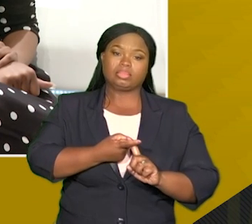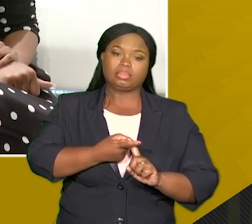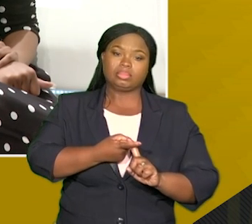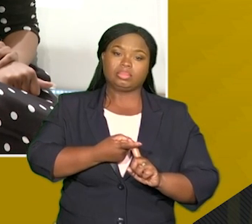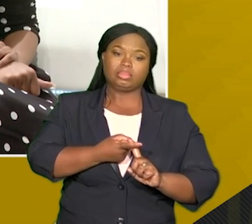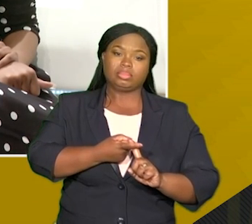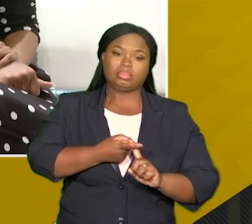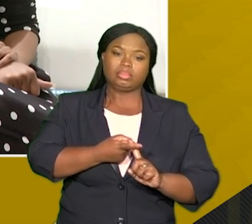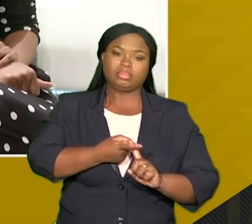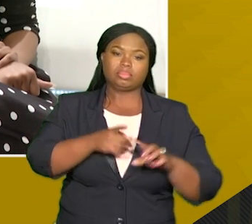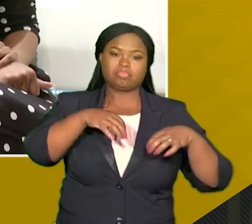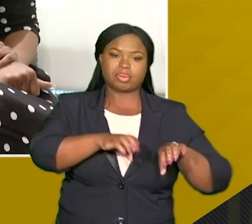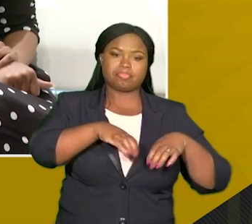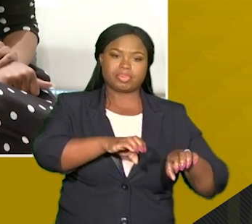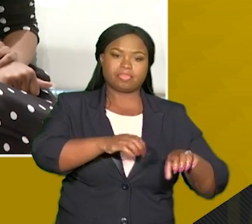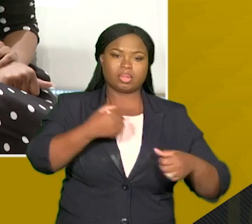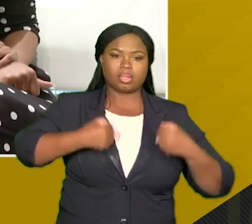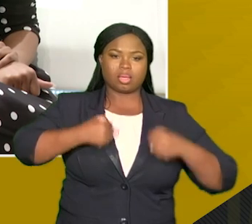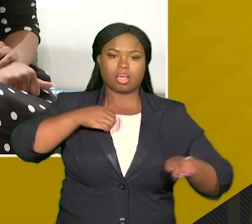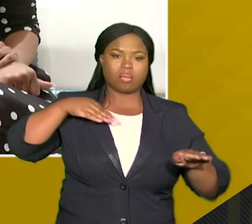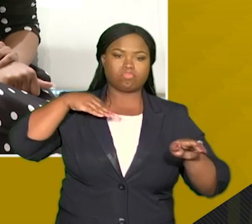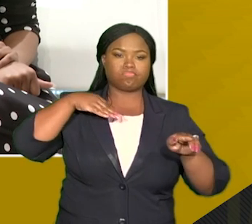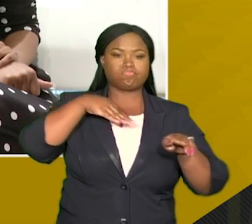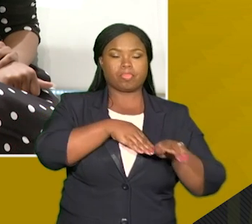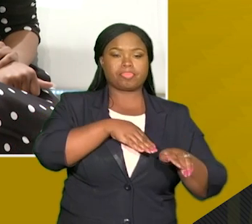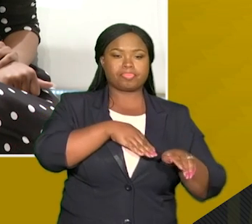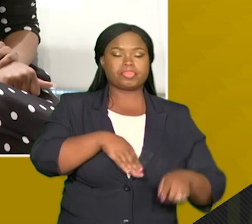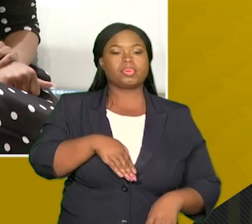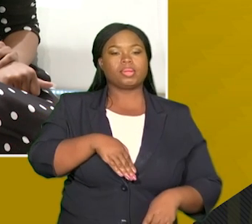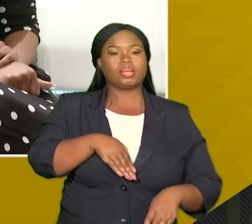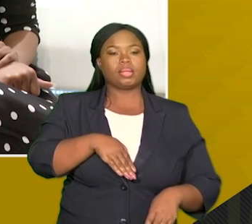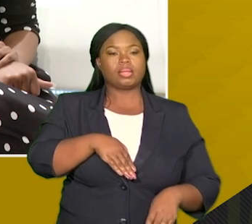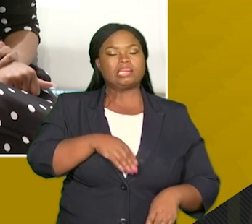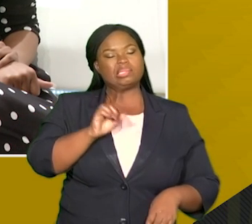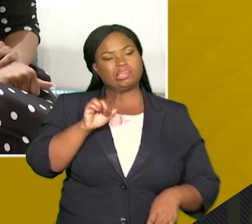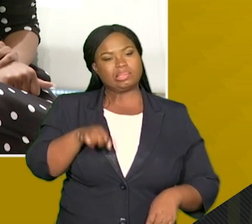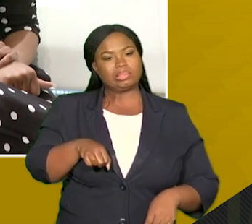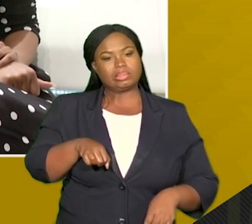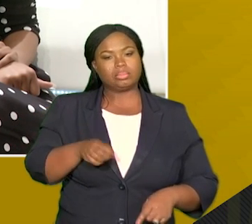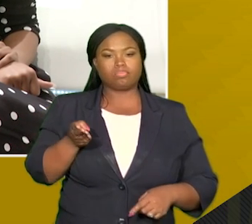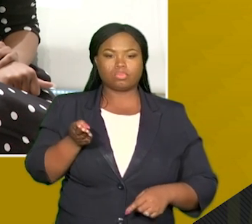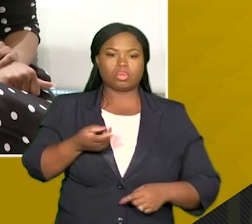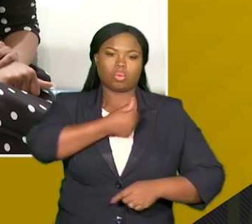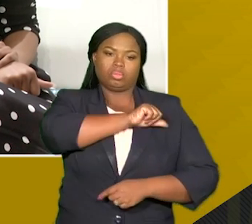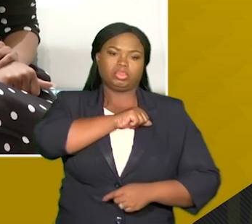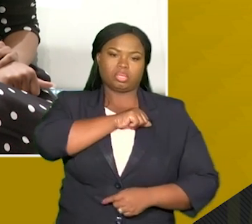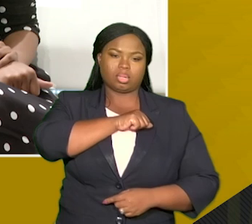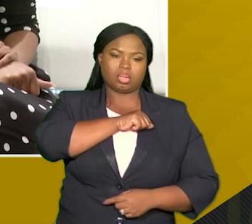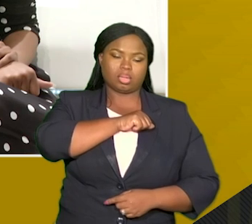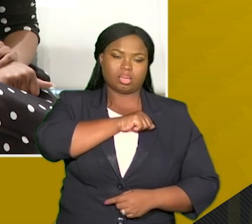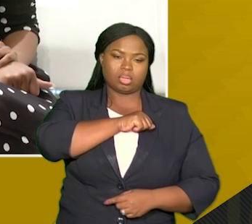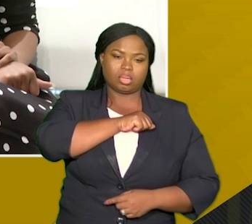this motorbike incident. Yes. They were, of course, hospitalized because it needed medical